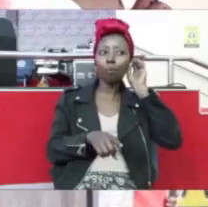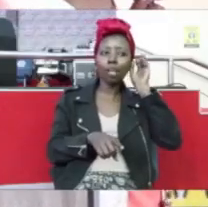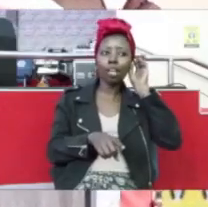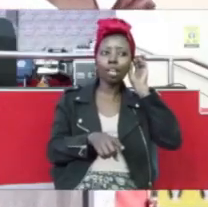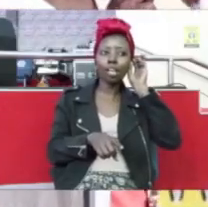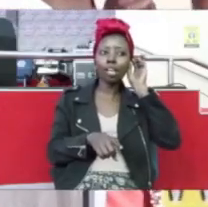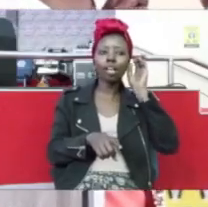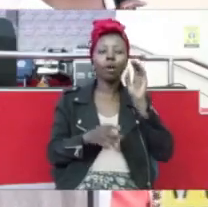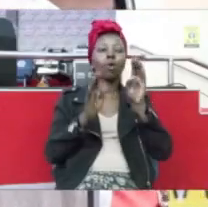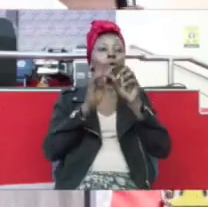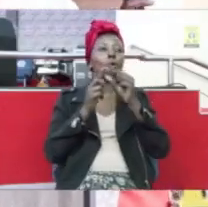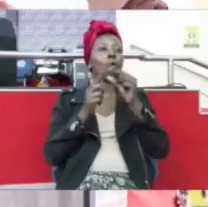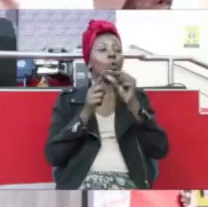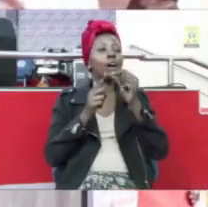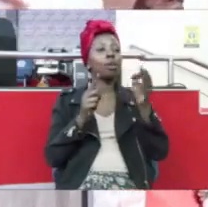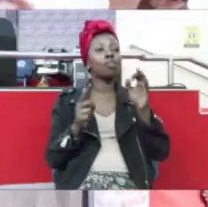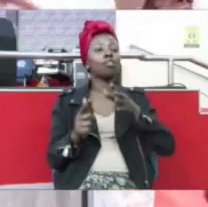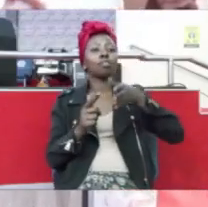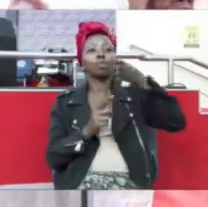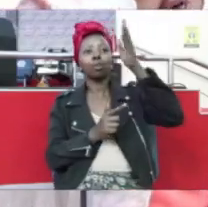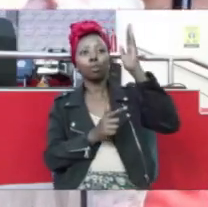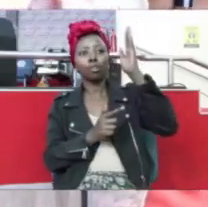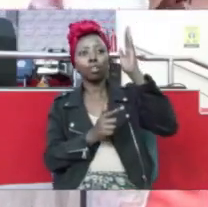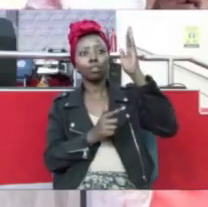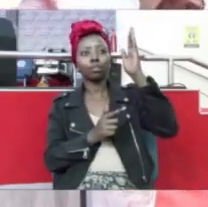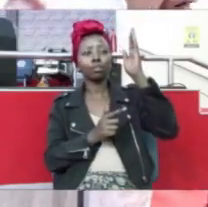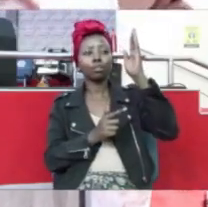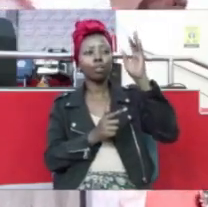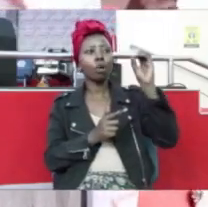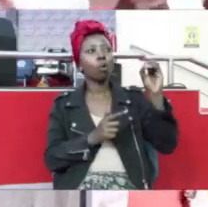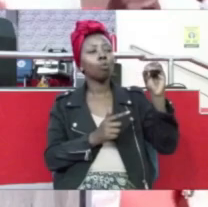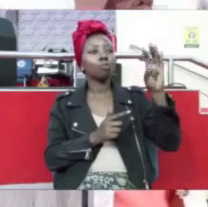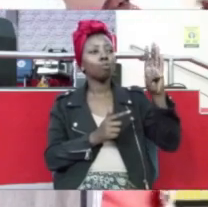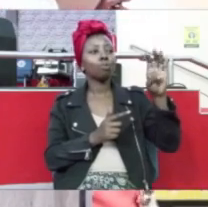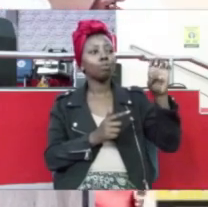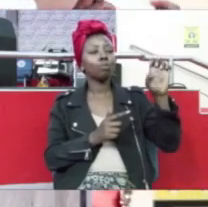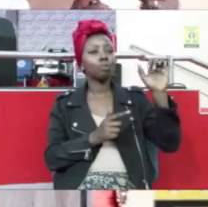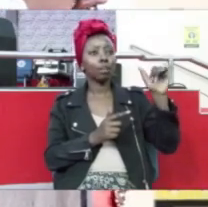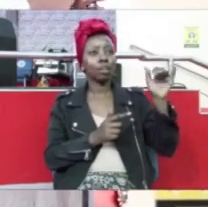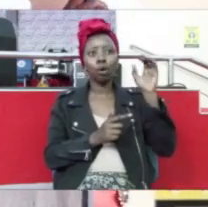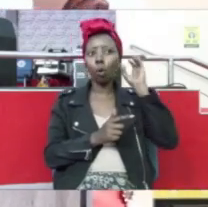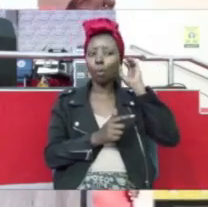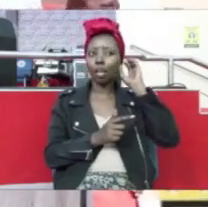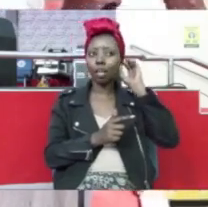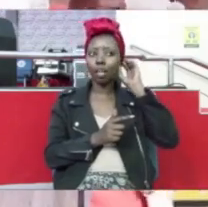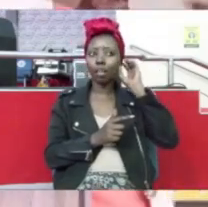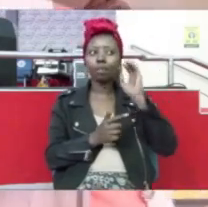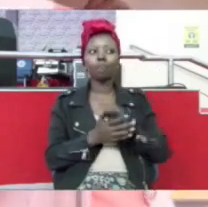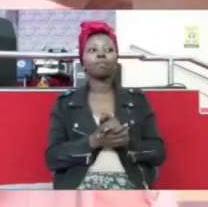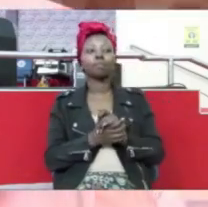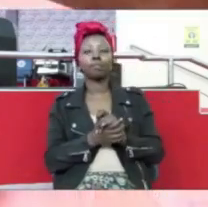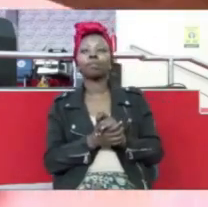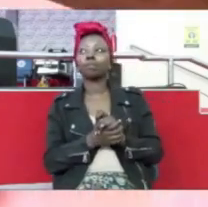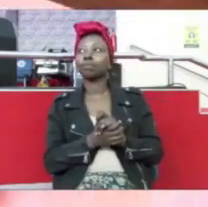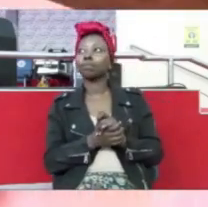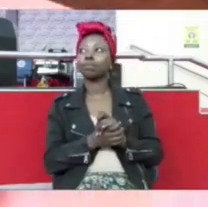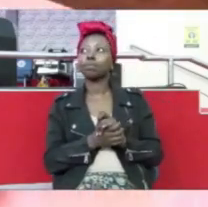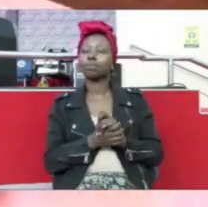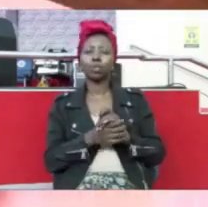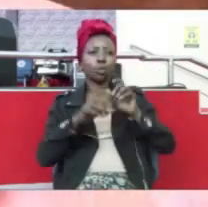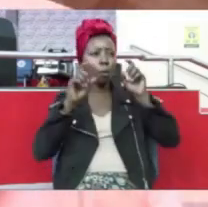ukaweza kuingia katika hiyo nafasi ya kuweza kupata baraka ya yule la zaka, watoaji zaka, ni lazima